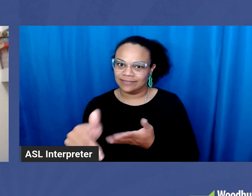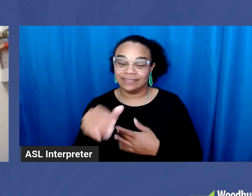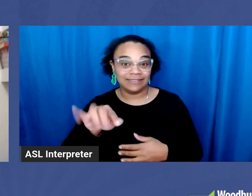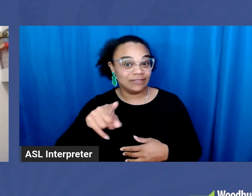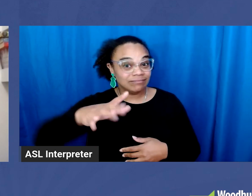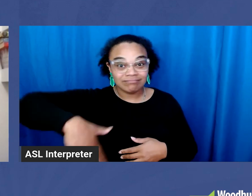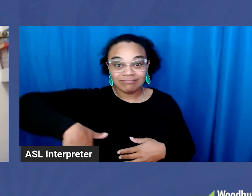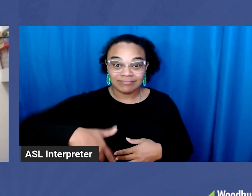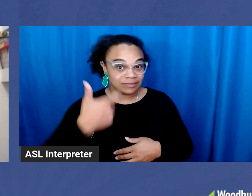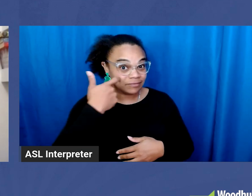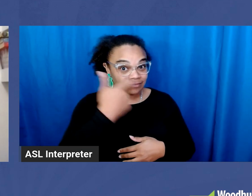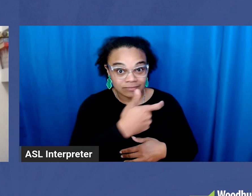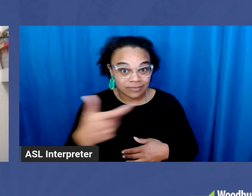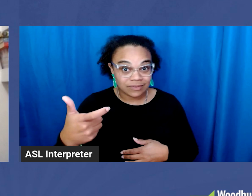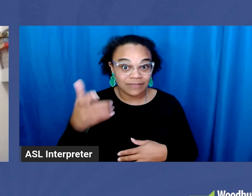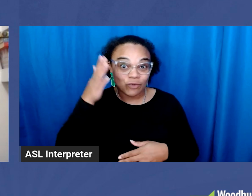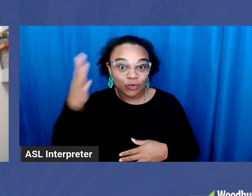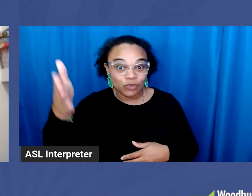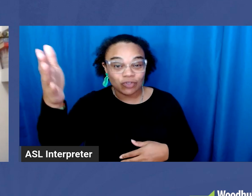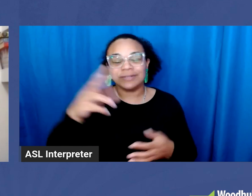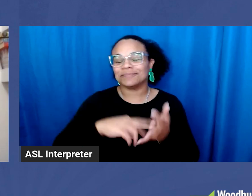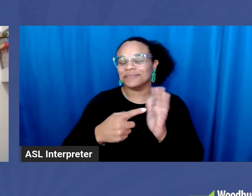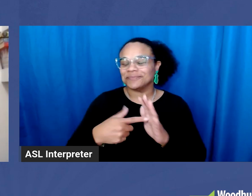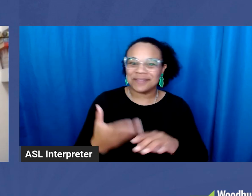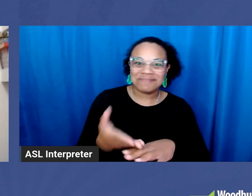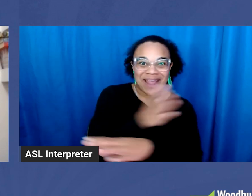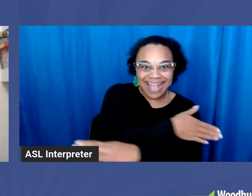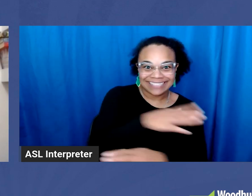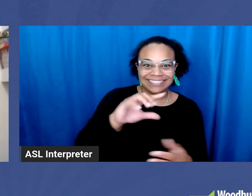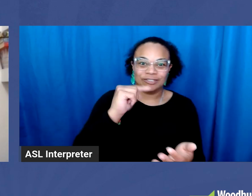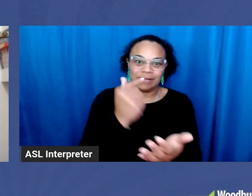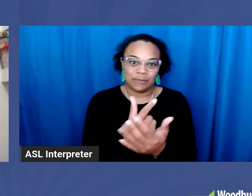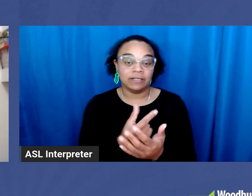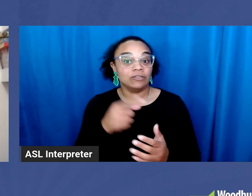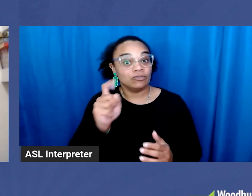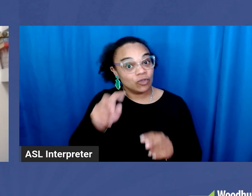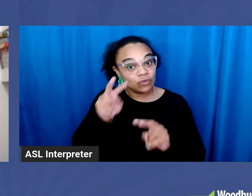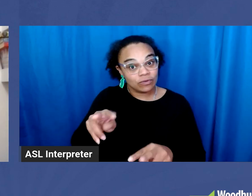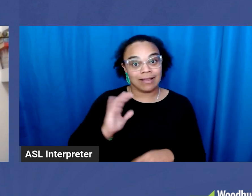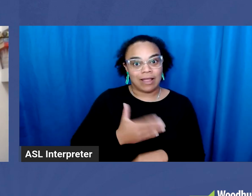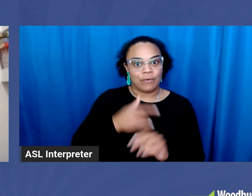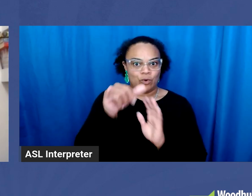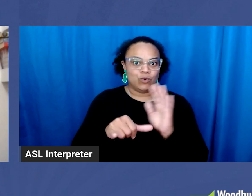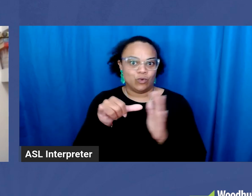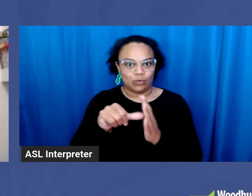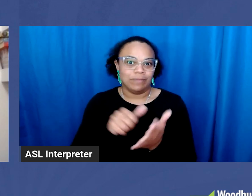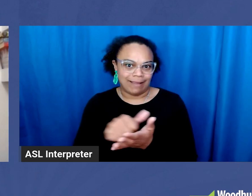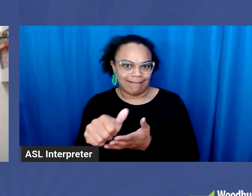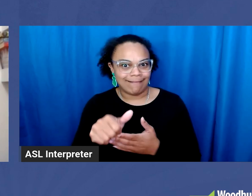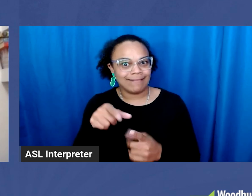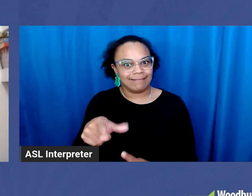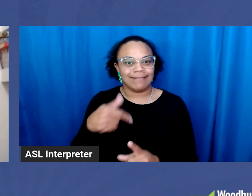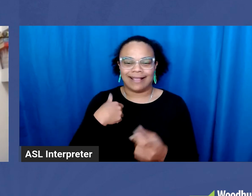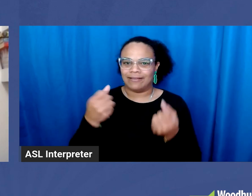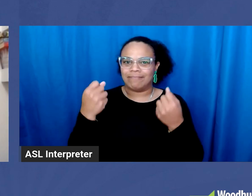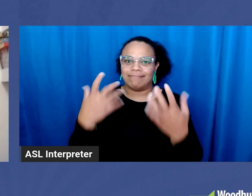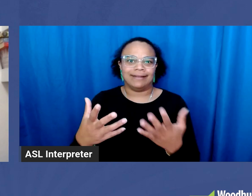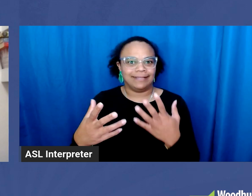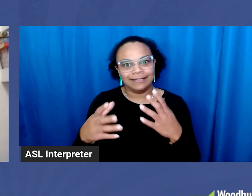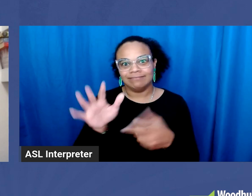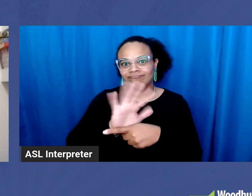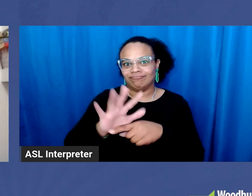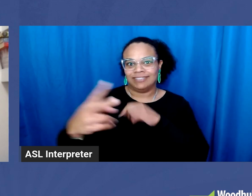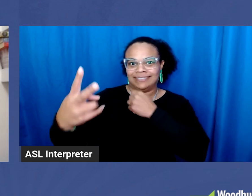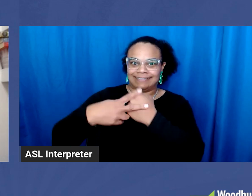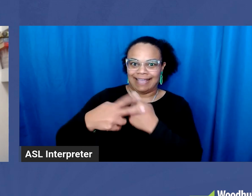chance to view past graduations, you should check out our YouTube page. They are all saved there as well